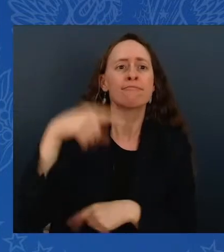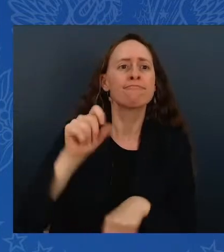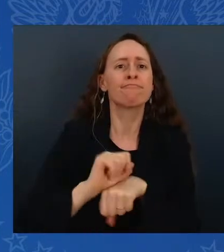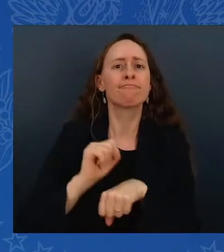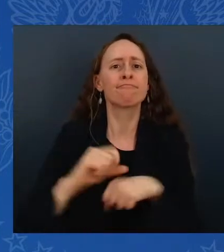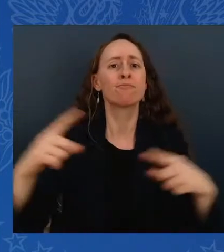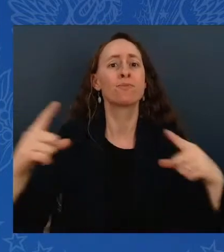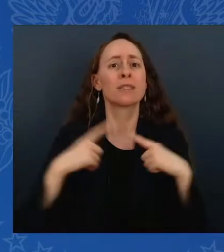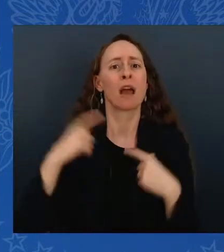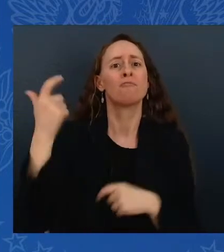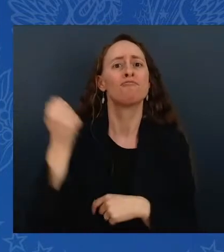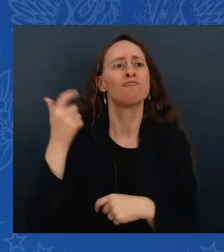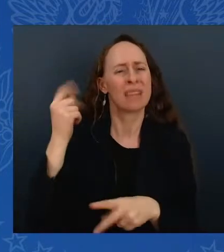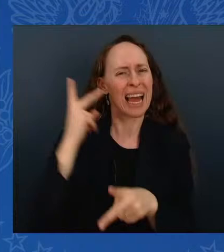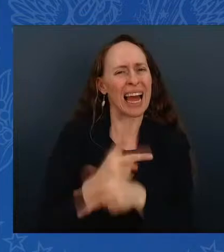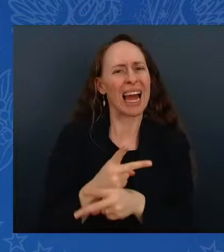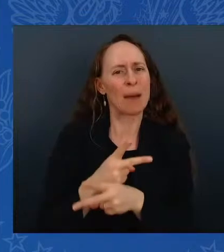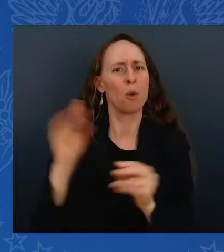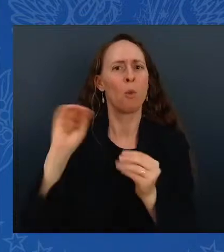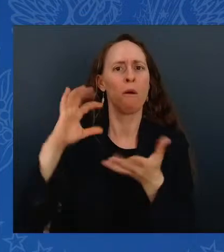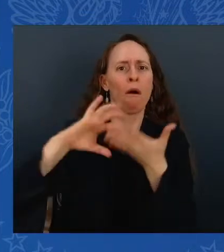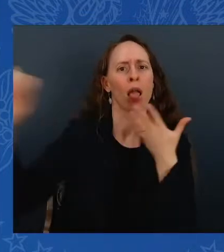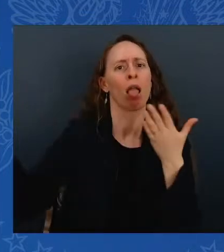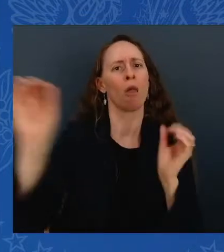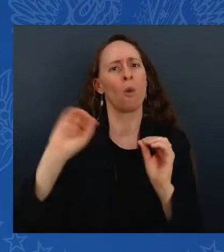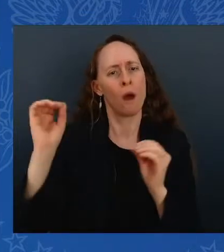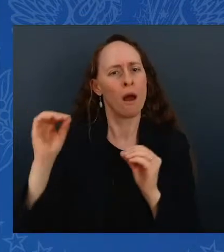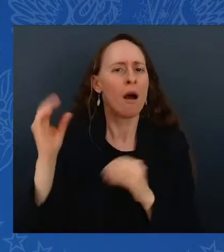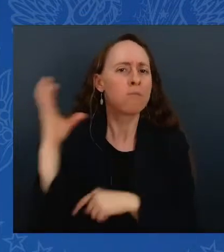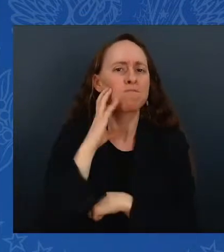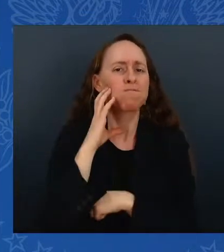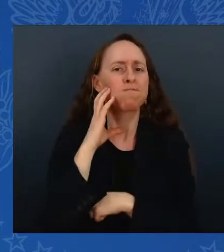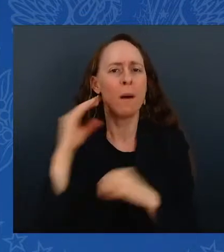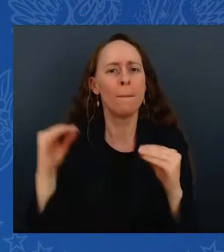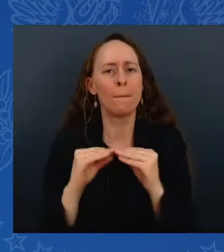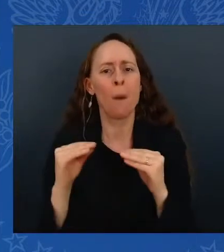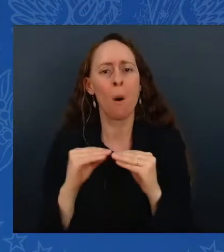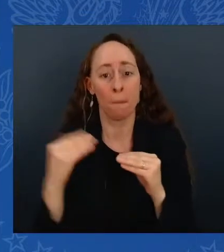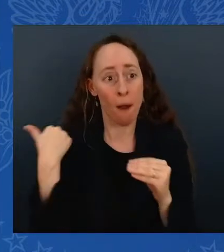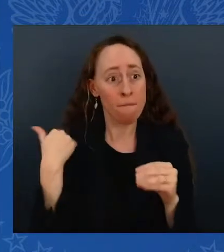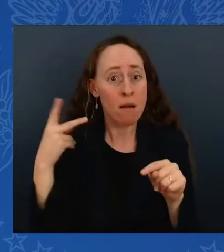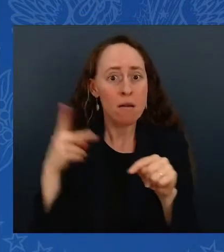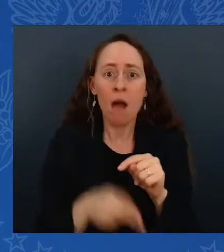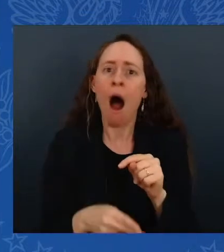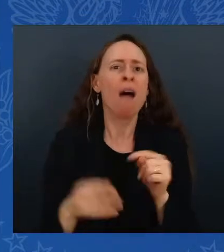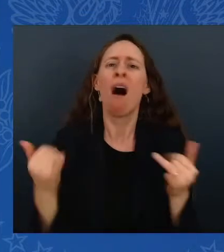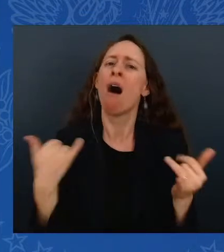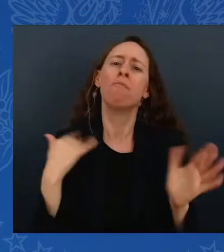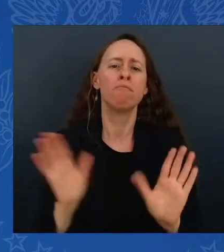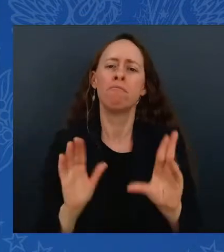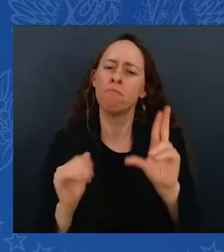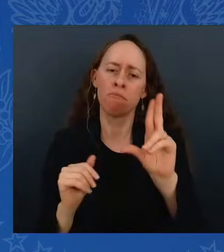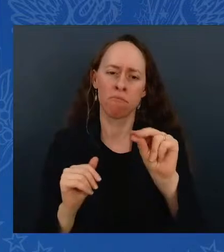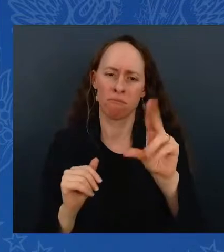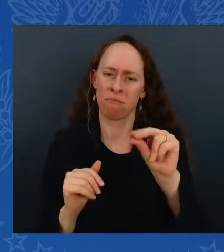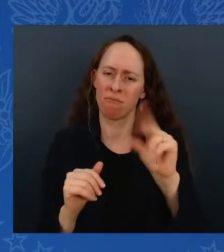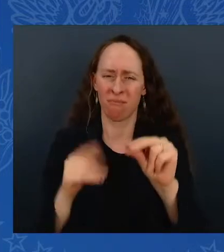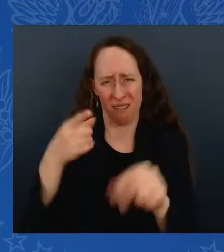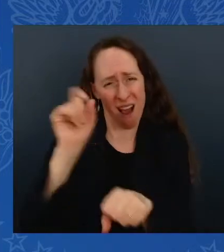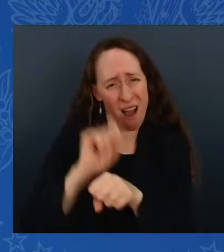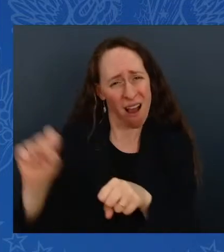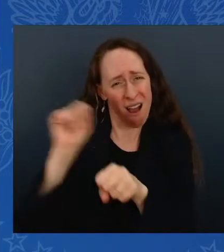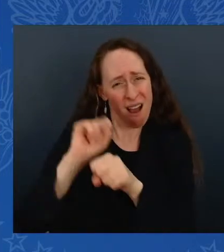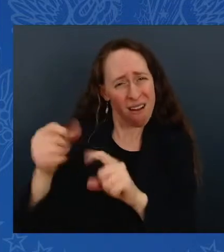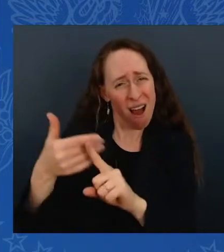to their pensions. Now we're restoring the full amount of their pensions, including for workers who previously saw cuts. And there's so much